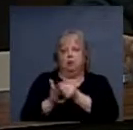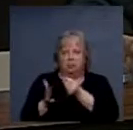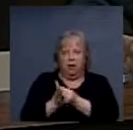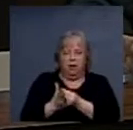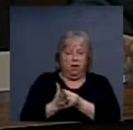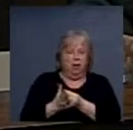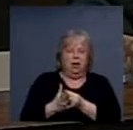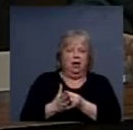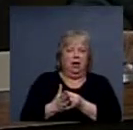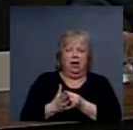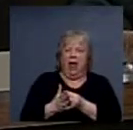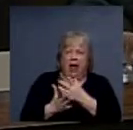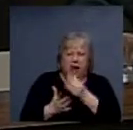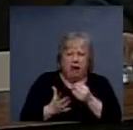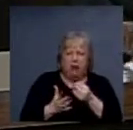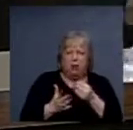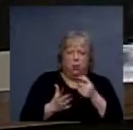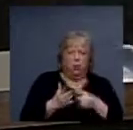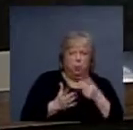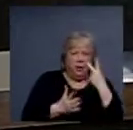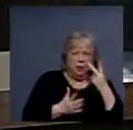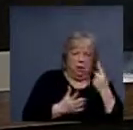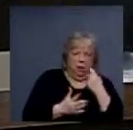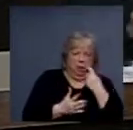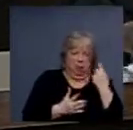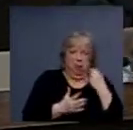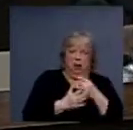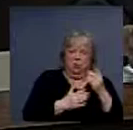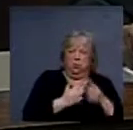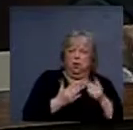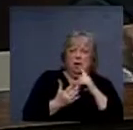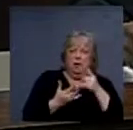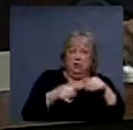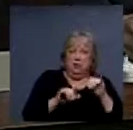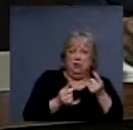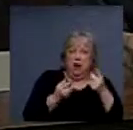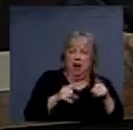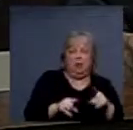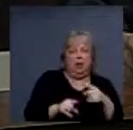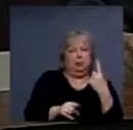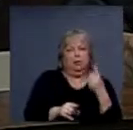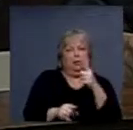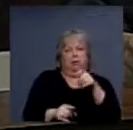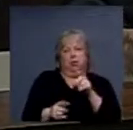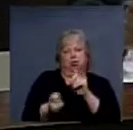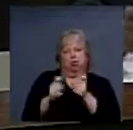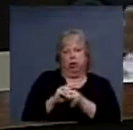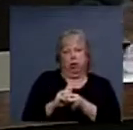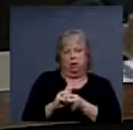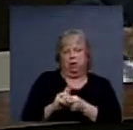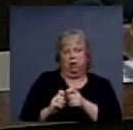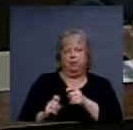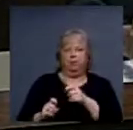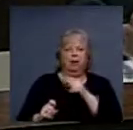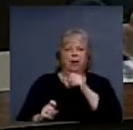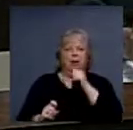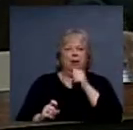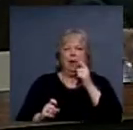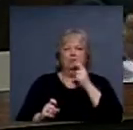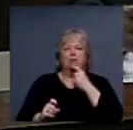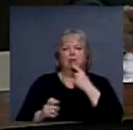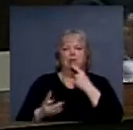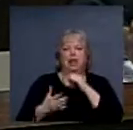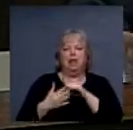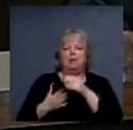saw, something needs to be changed with that program. I'm not saying that money's going to fix it, but I would love to